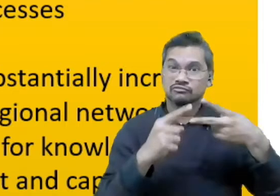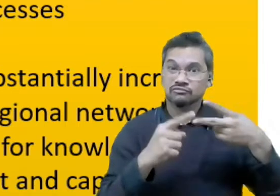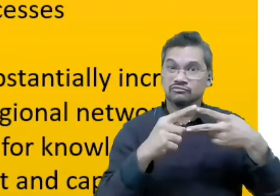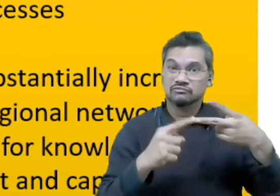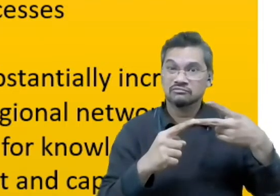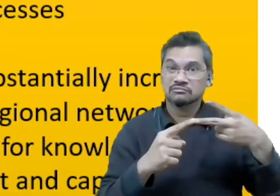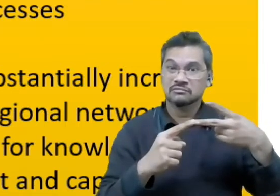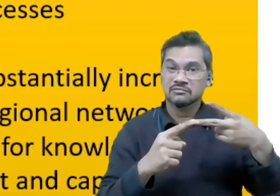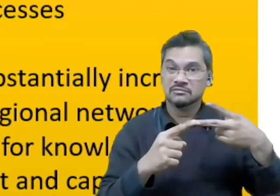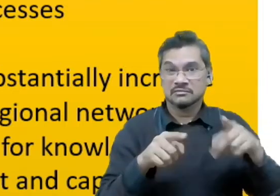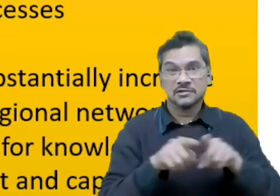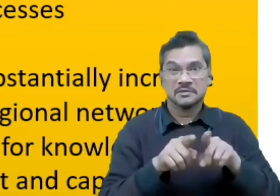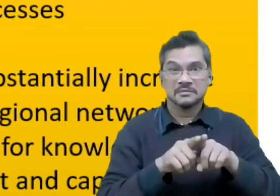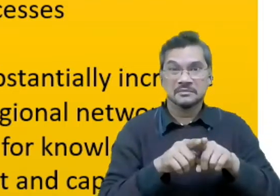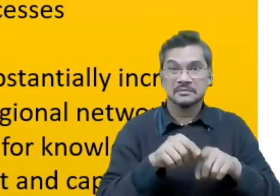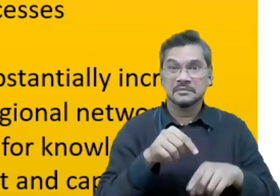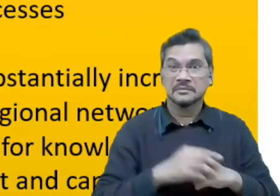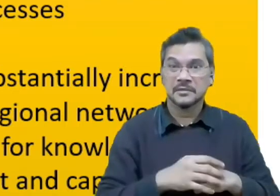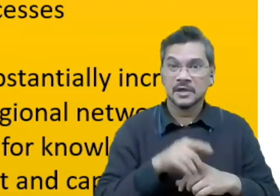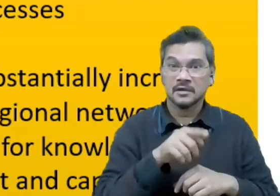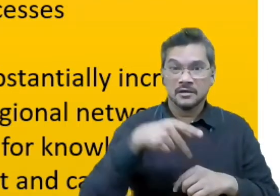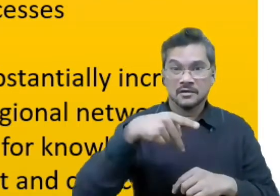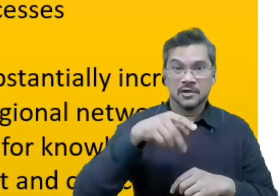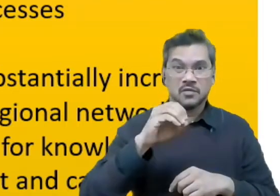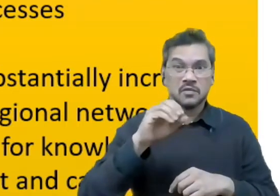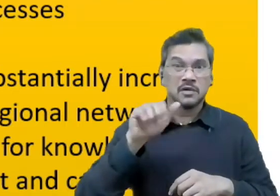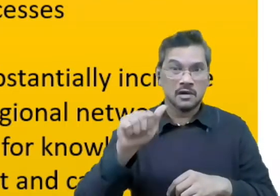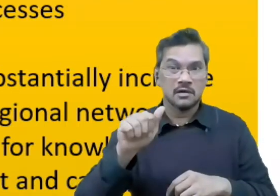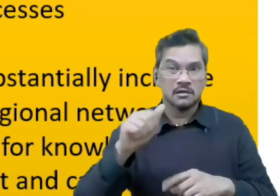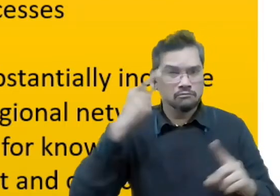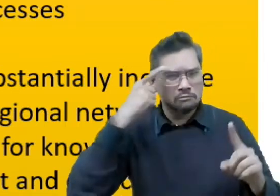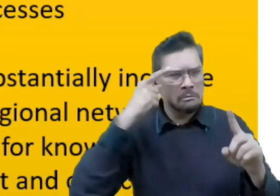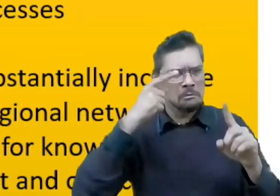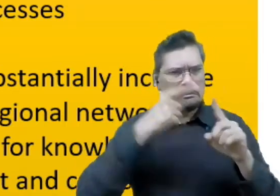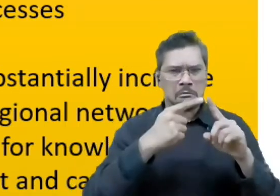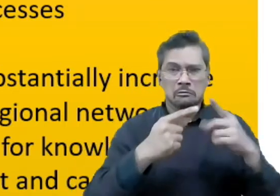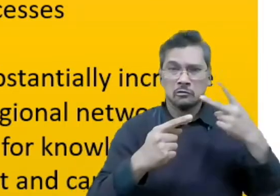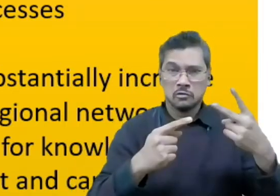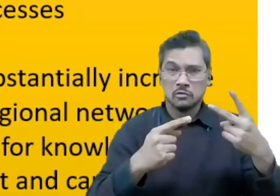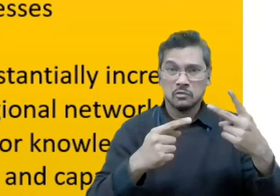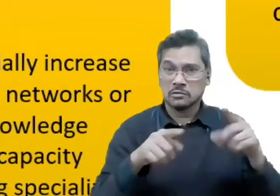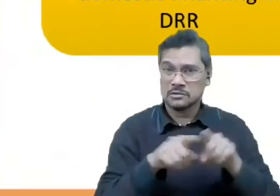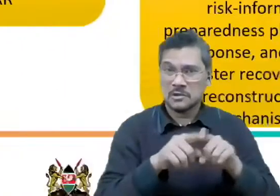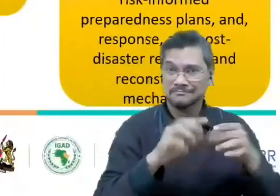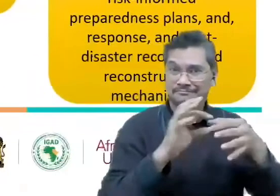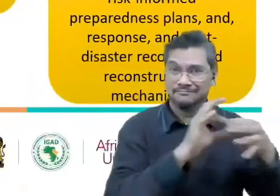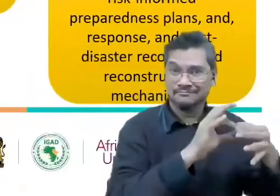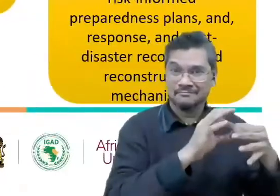with the POA target 2, and priority 5.